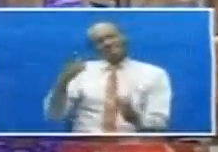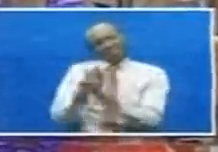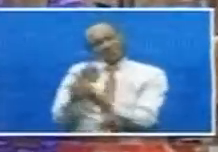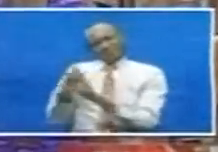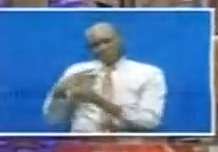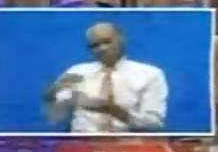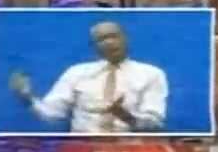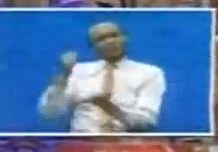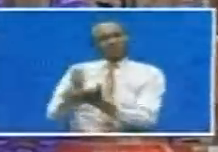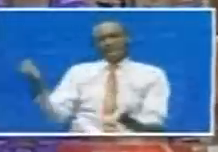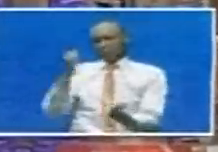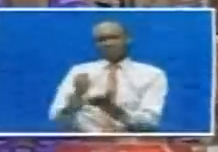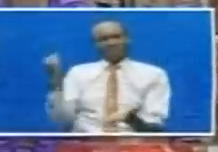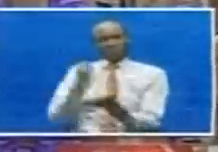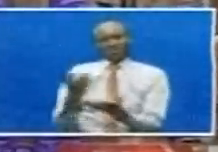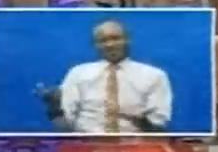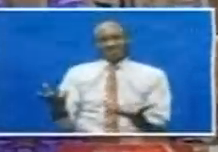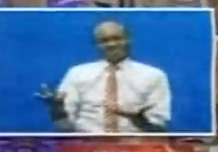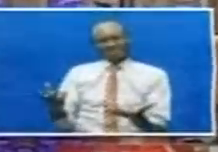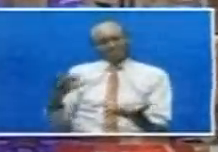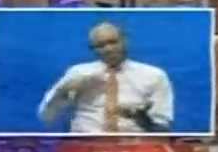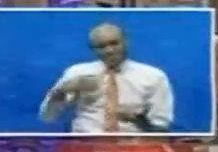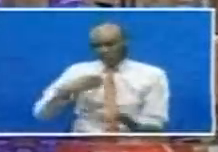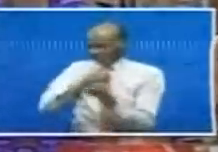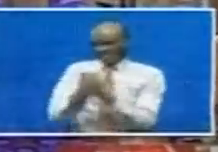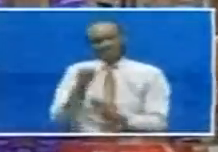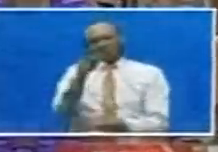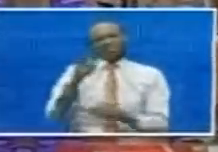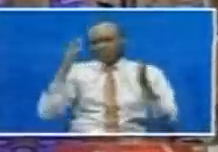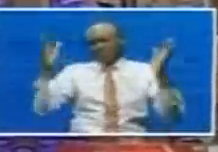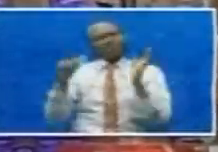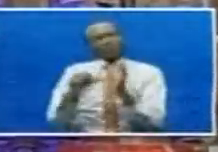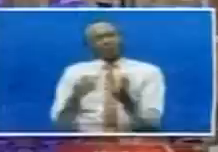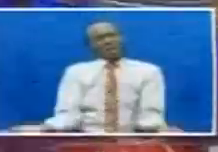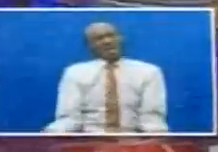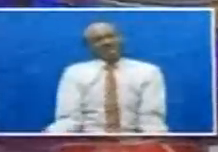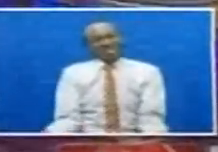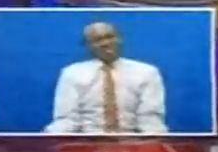are people getting their knickers in a twist over this? What's the big deal?